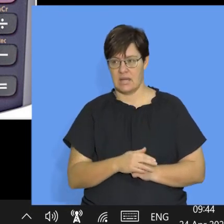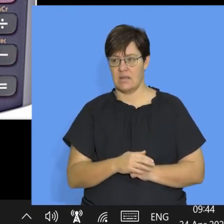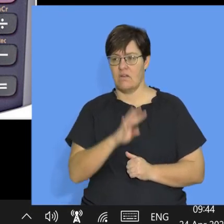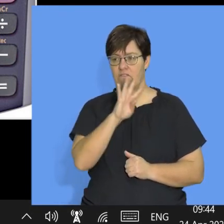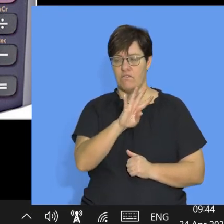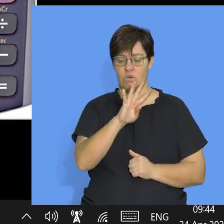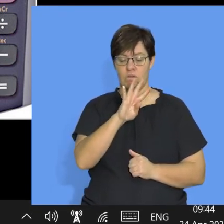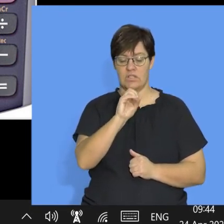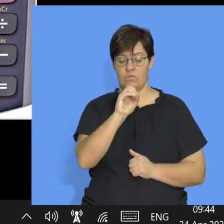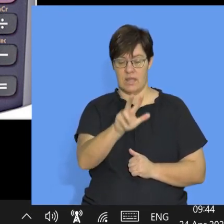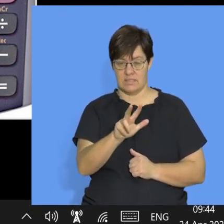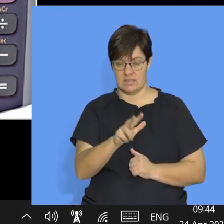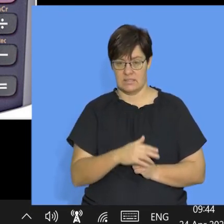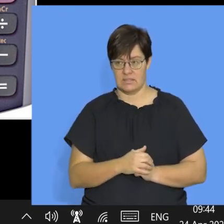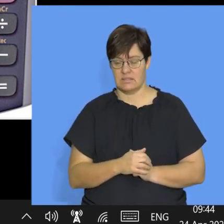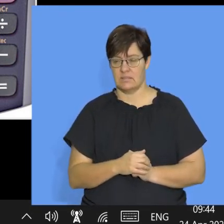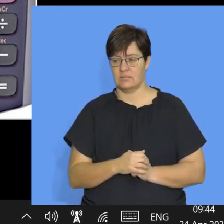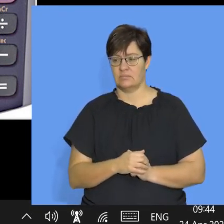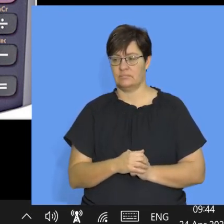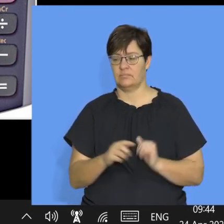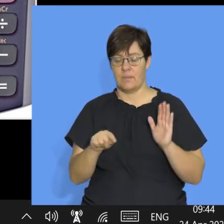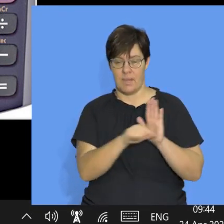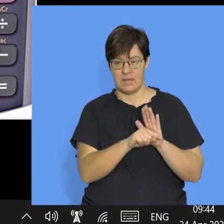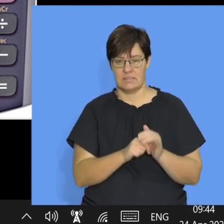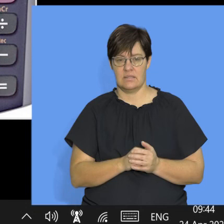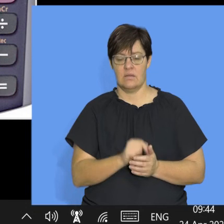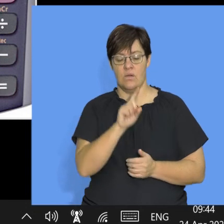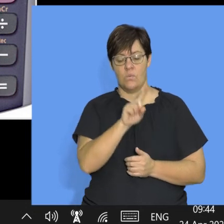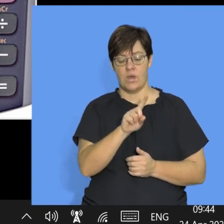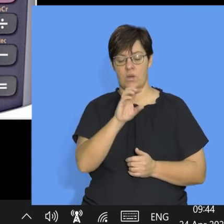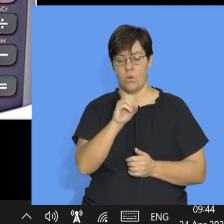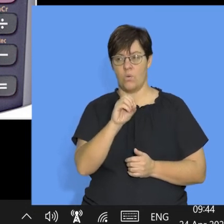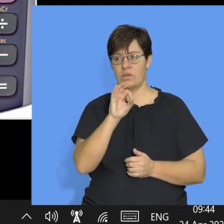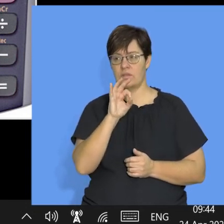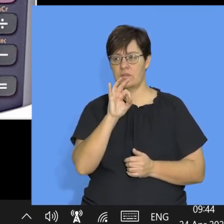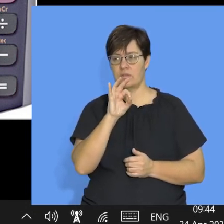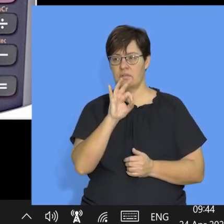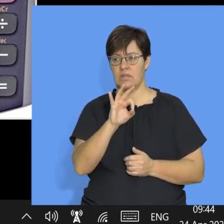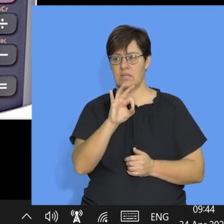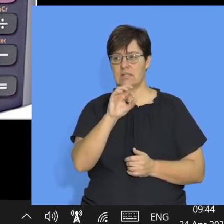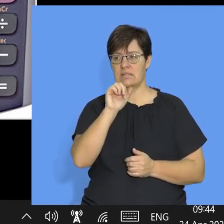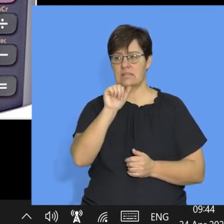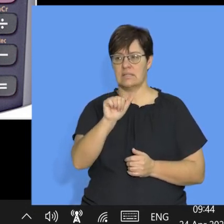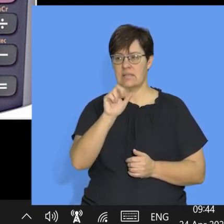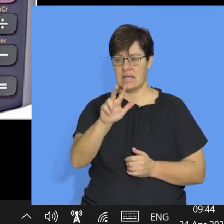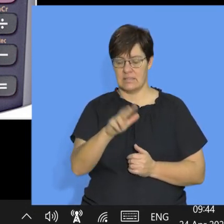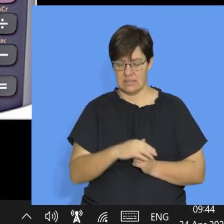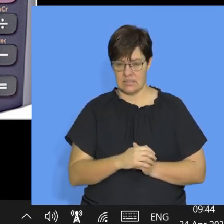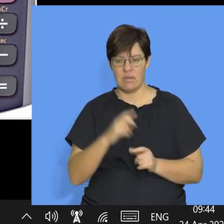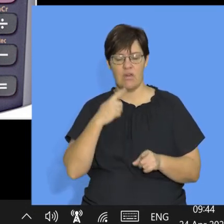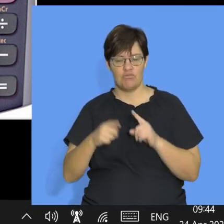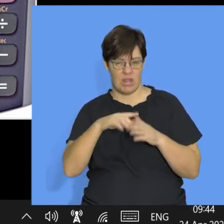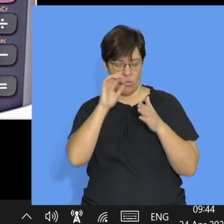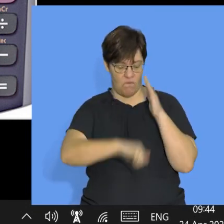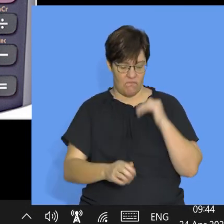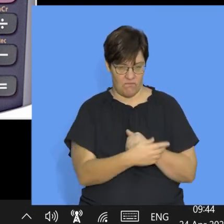129,408, right, minus 10368, which was the rent figure which we're removing, gave